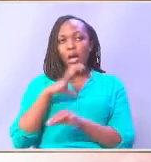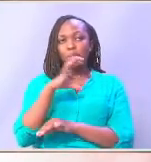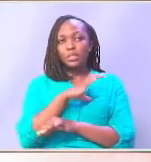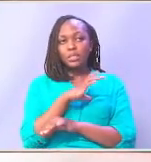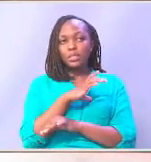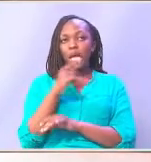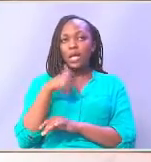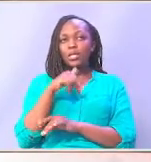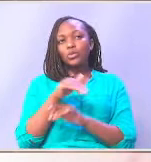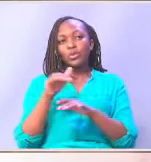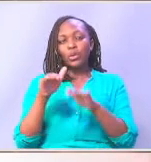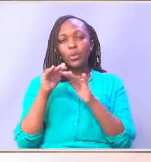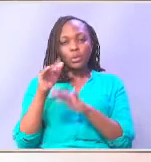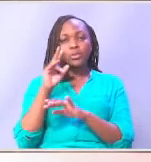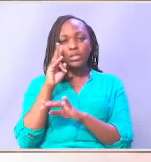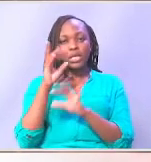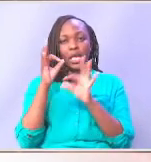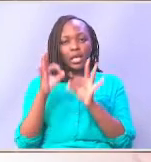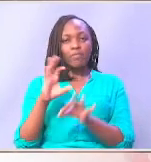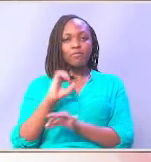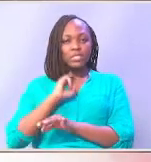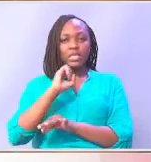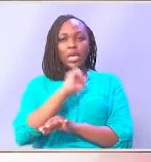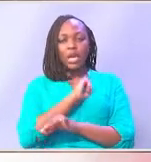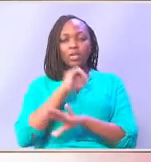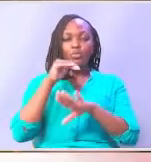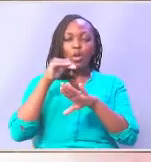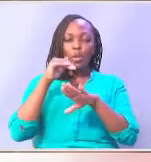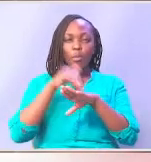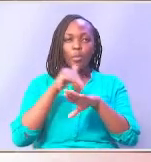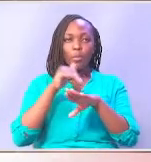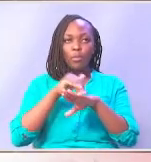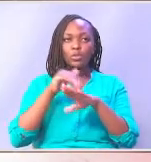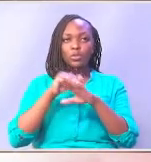the Senate will put into consideration the proposals